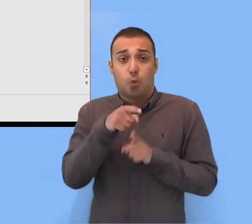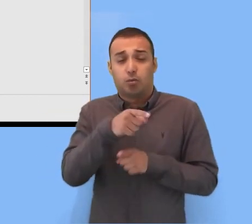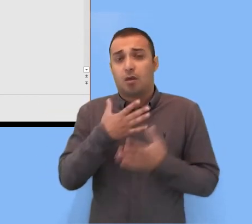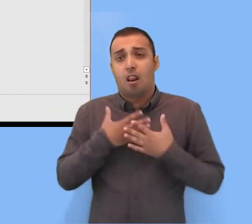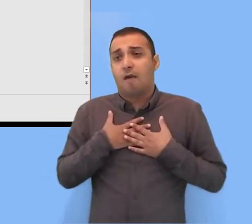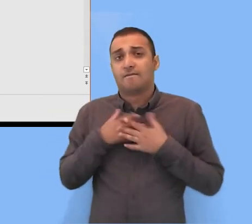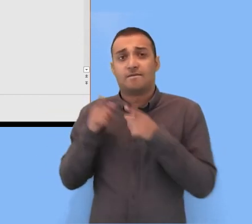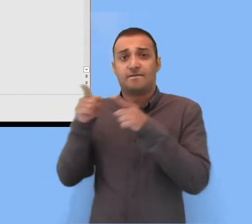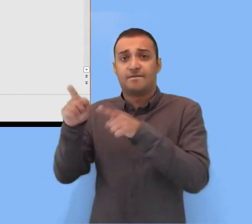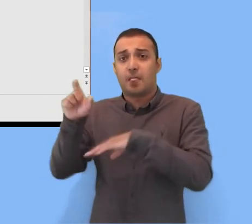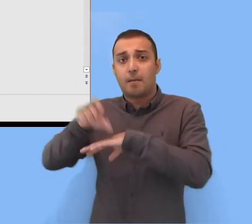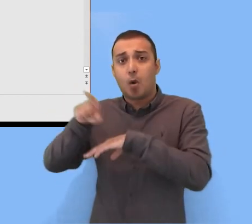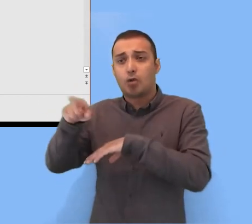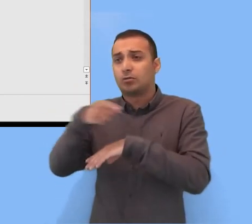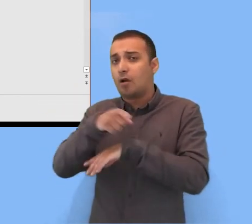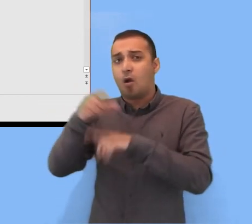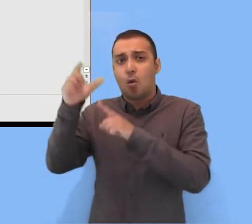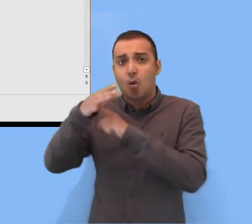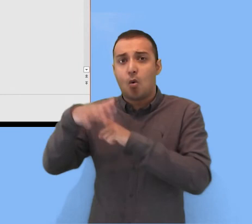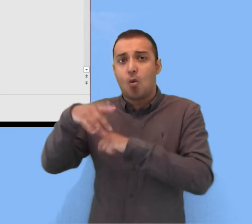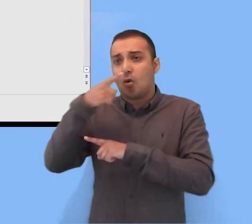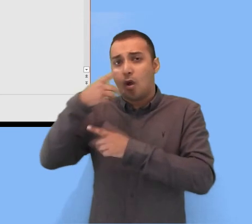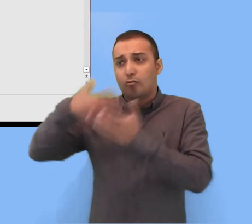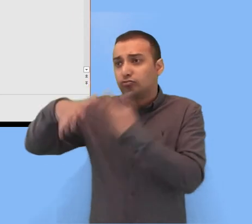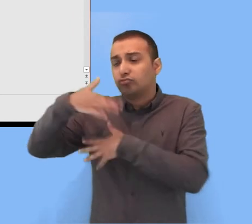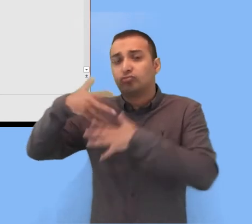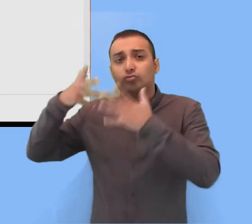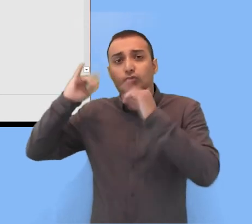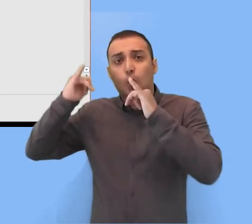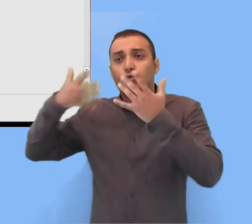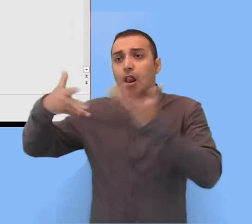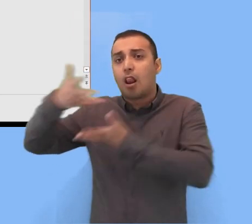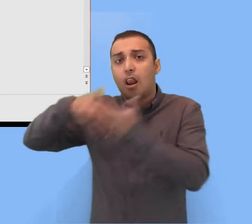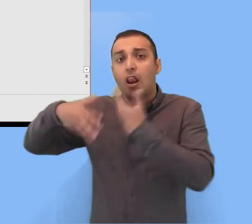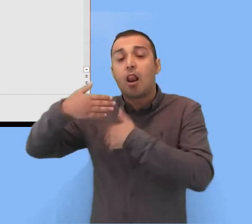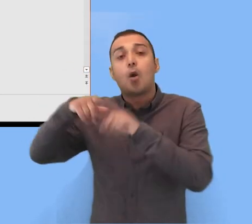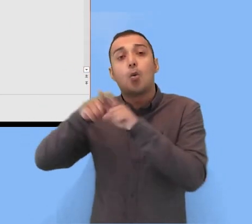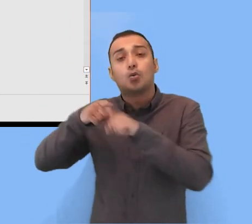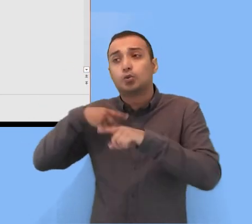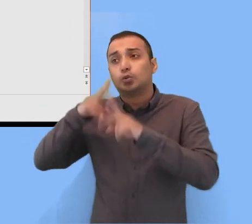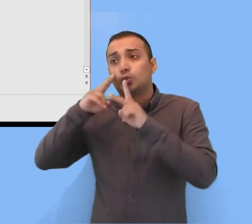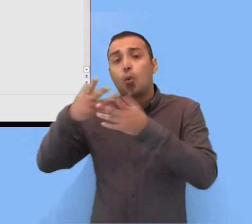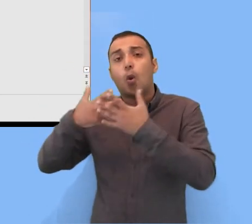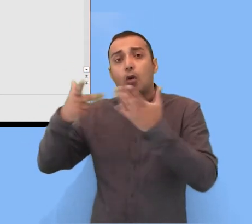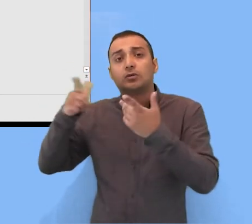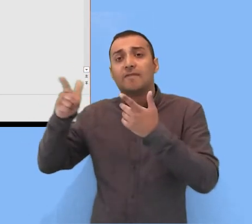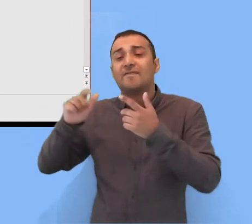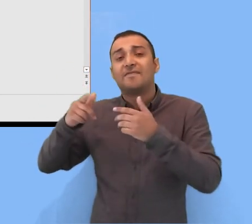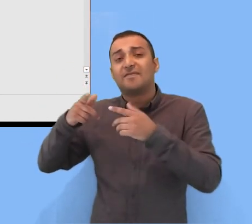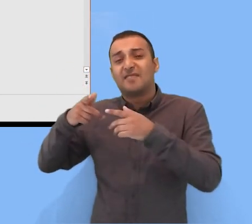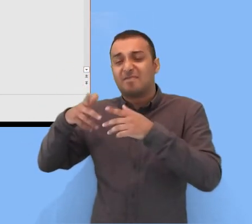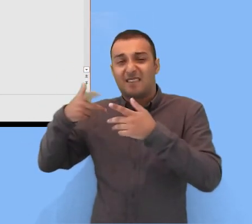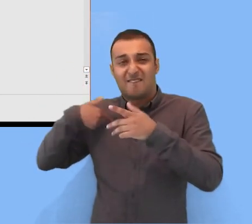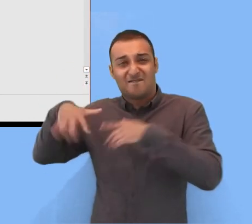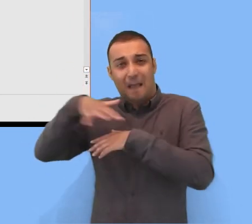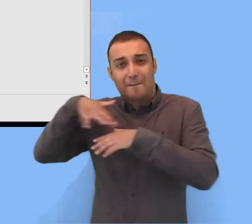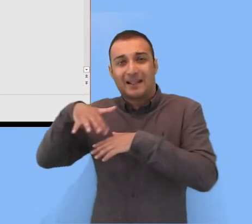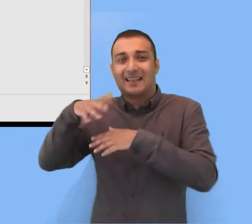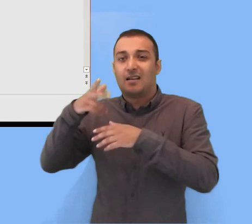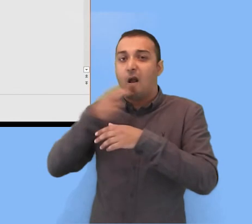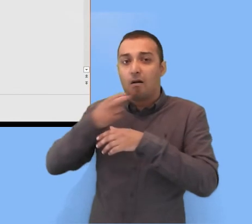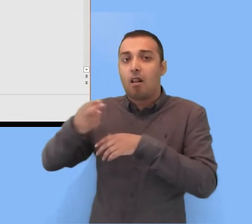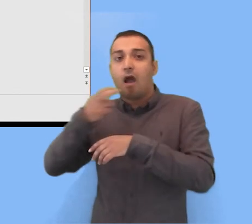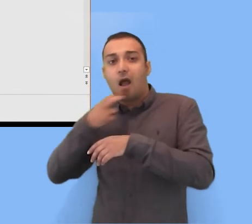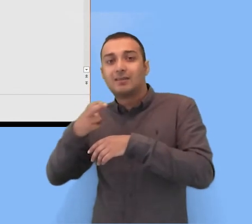she socialized. We also saw a lot of extended family. That's a big part of my children's lives. Even though she's